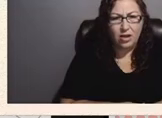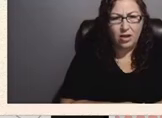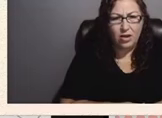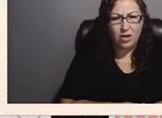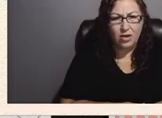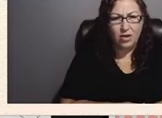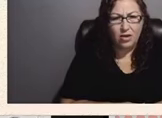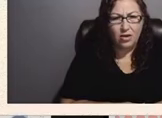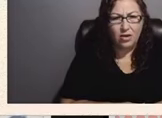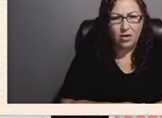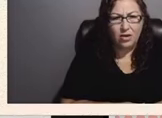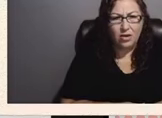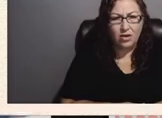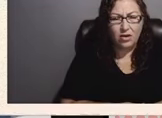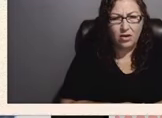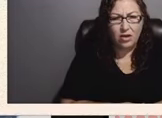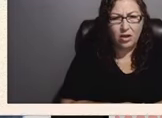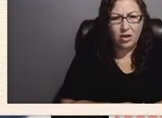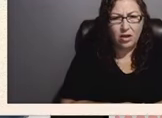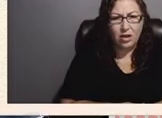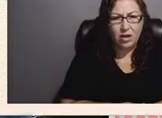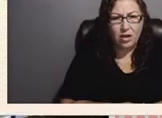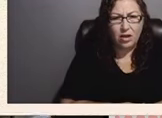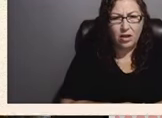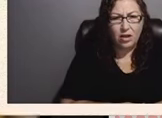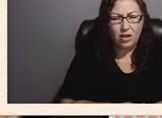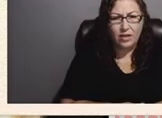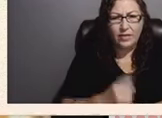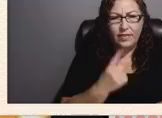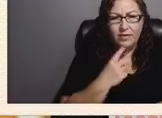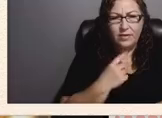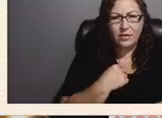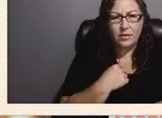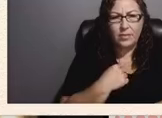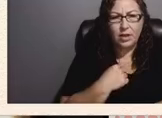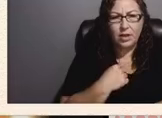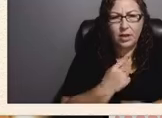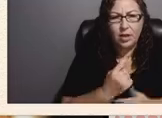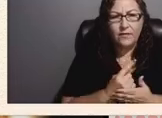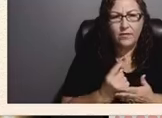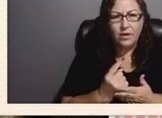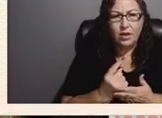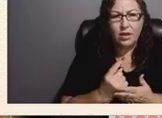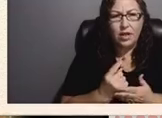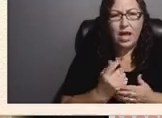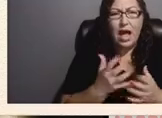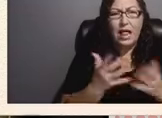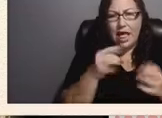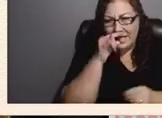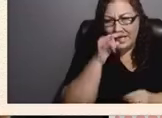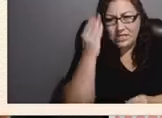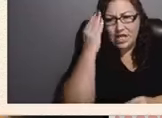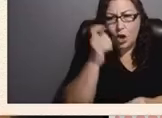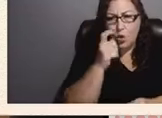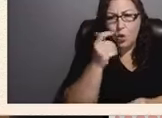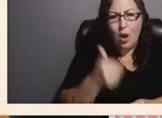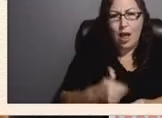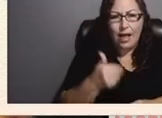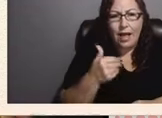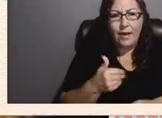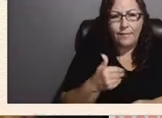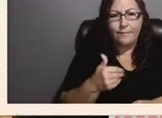come in every week. A lot of kids, they know who I am, but they're afraid to come